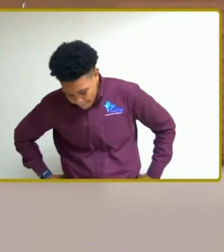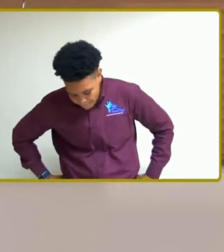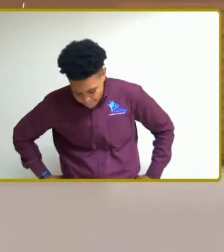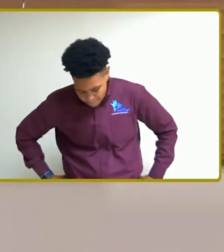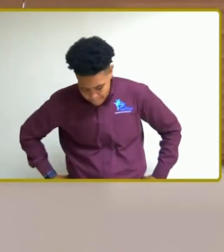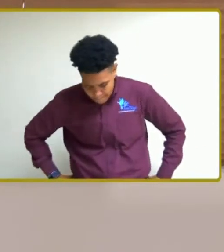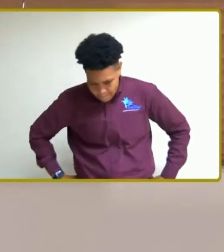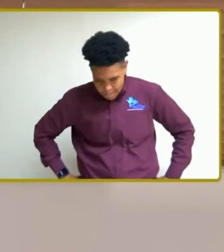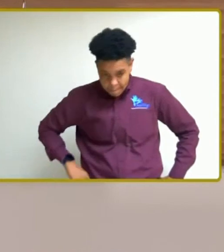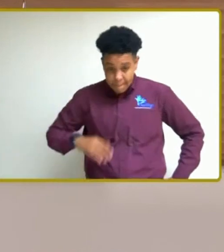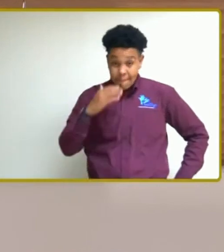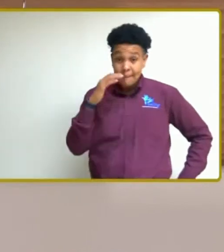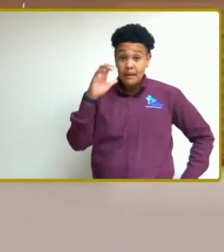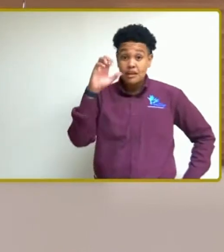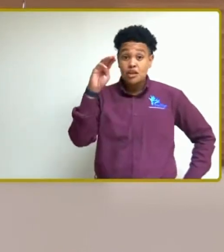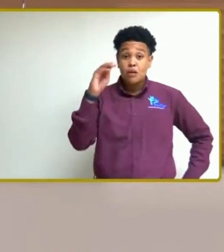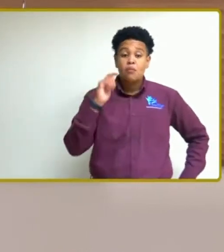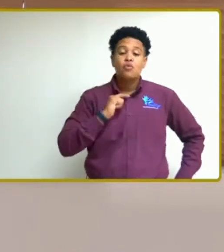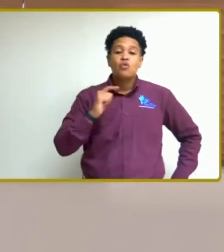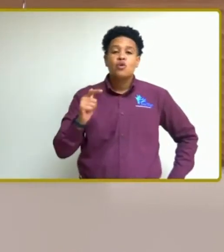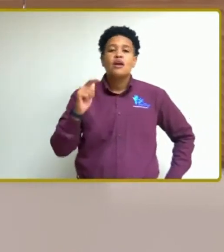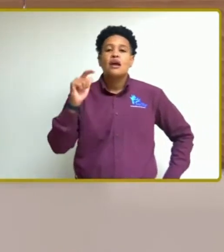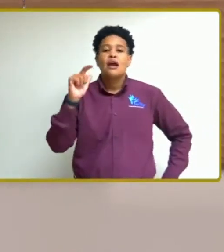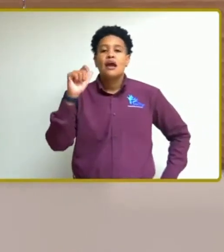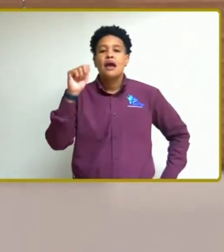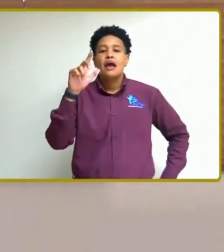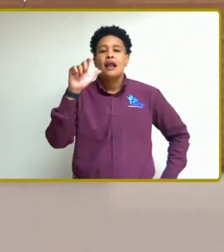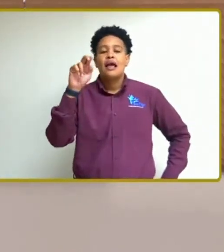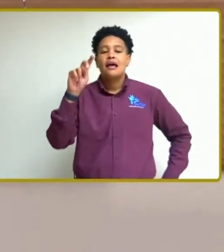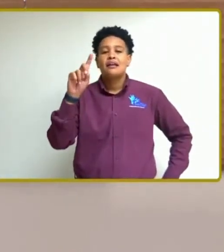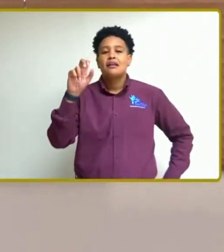Thank you very much, CMO. We're going to go to Aladdin Love from CVM.